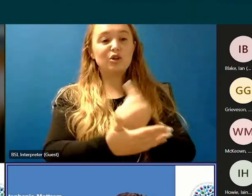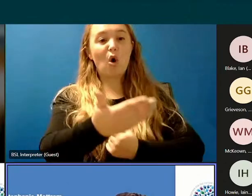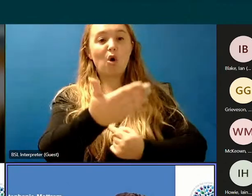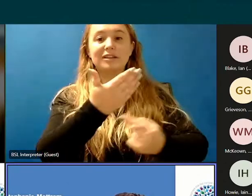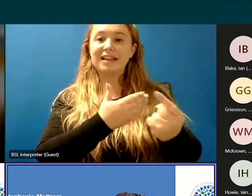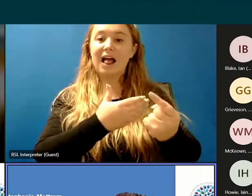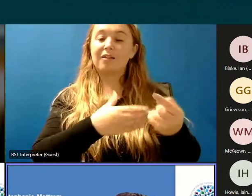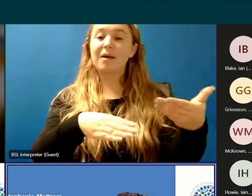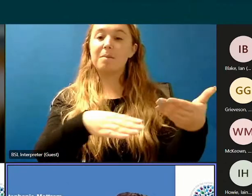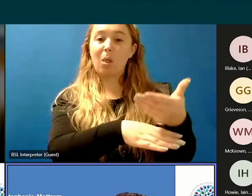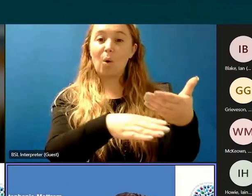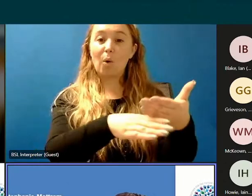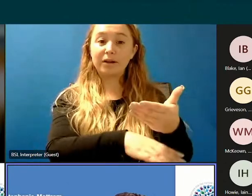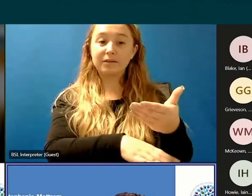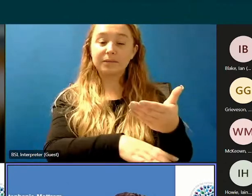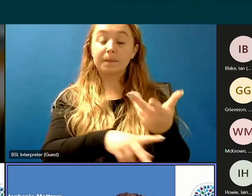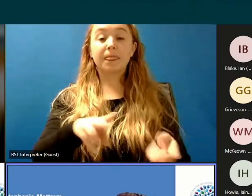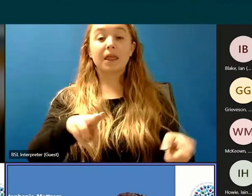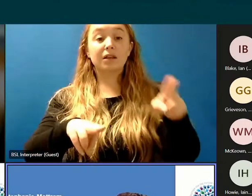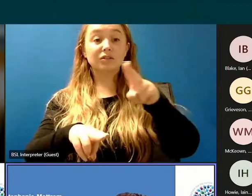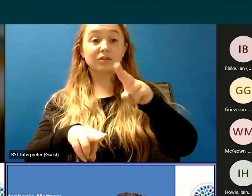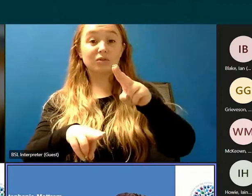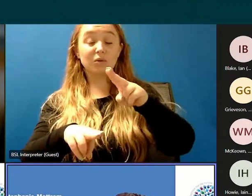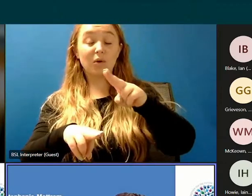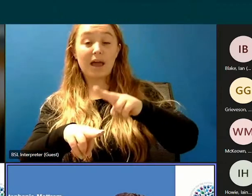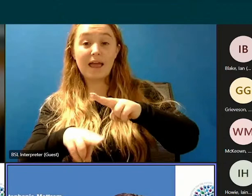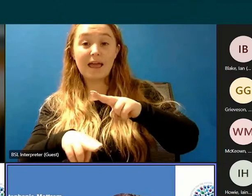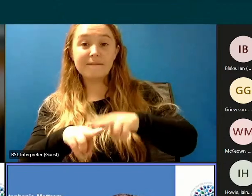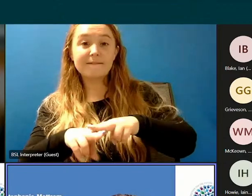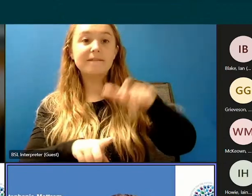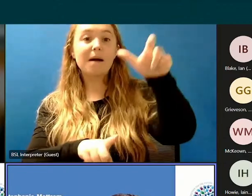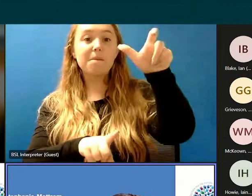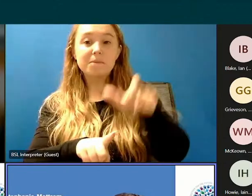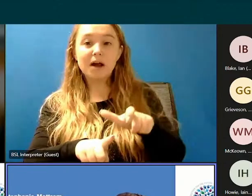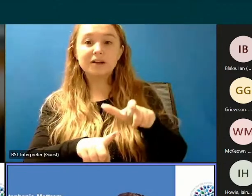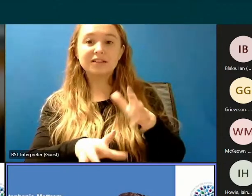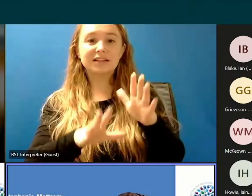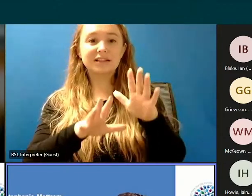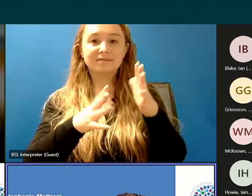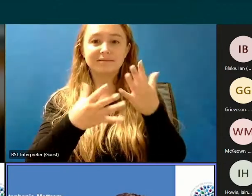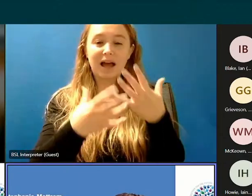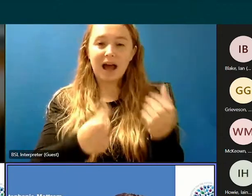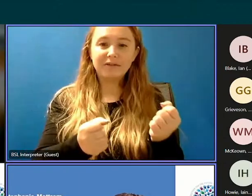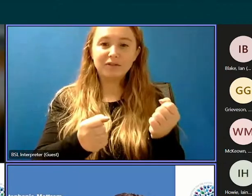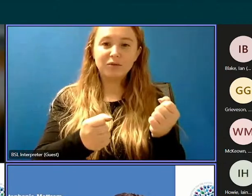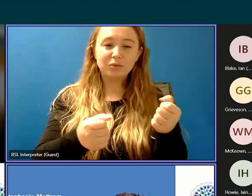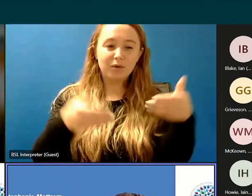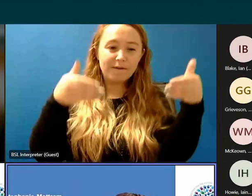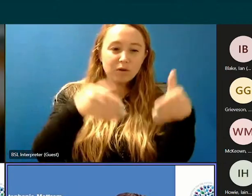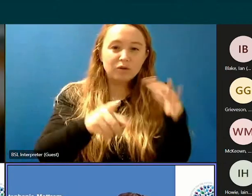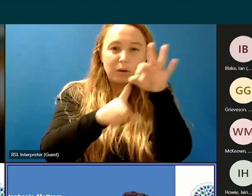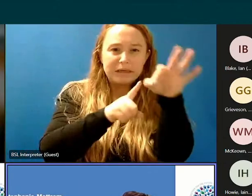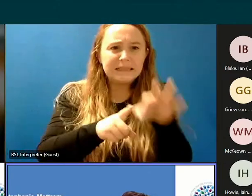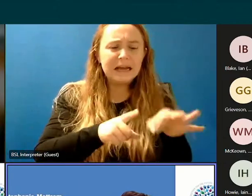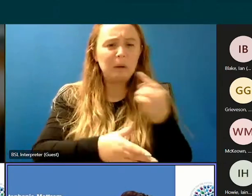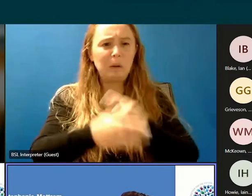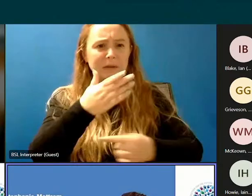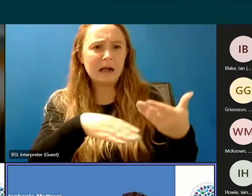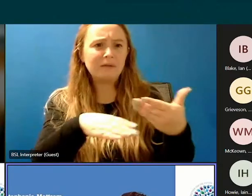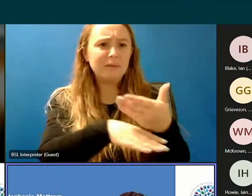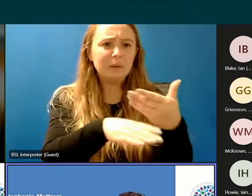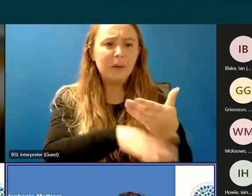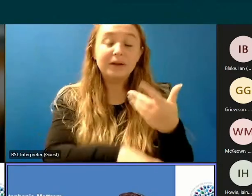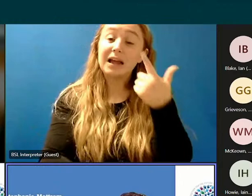scary landscape for somebody if they're having to get into that the detail round about that and what that means as an